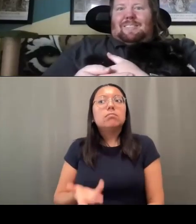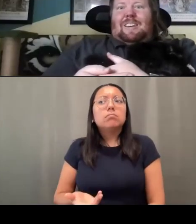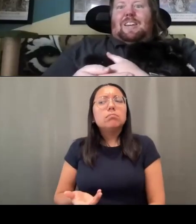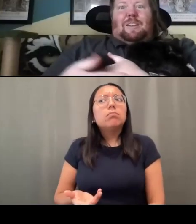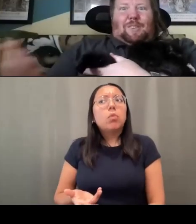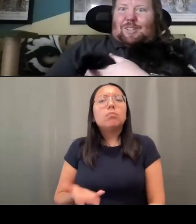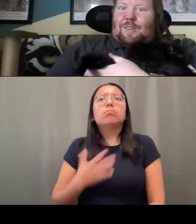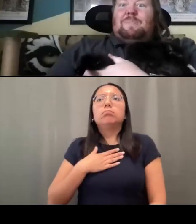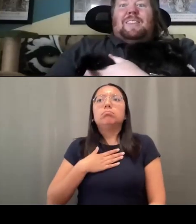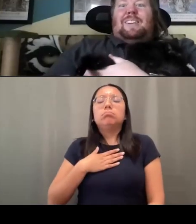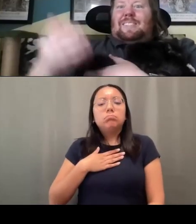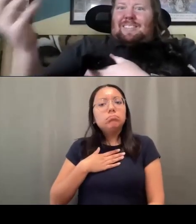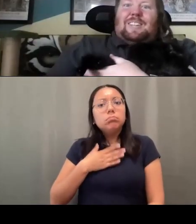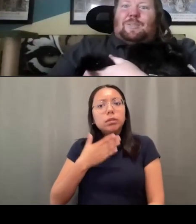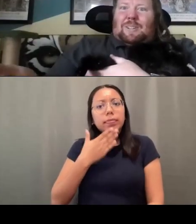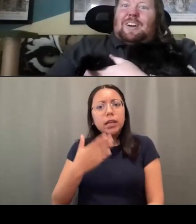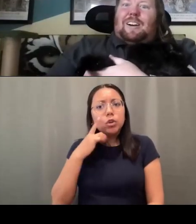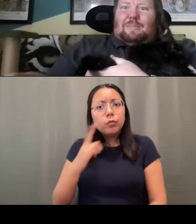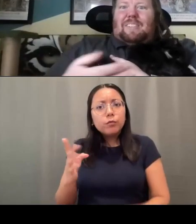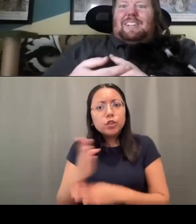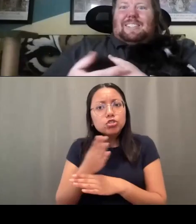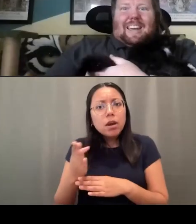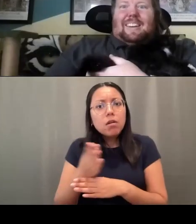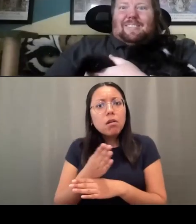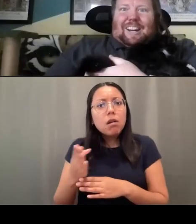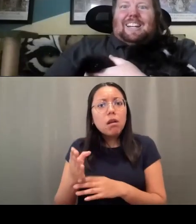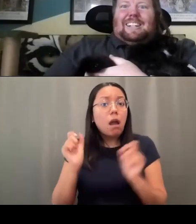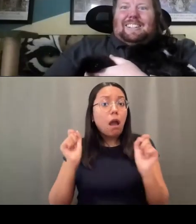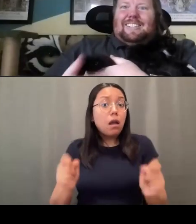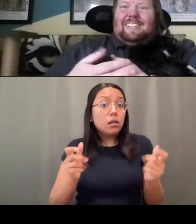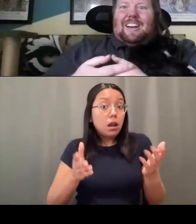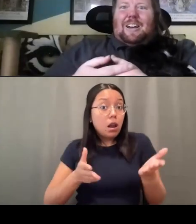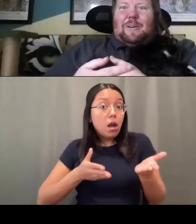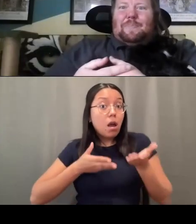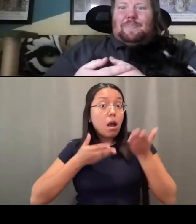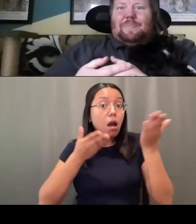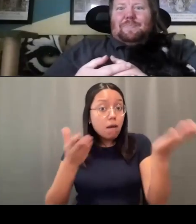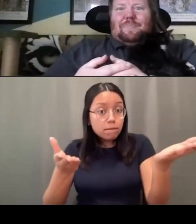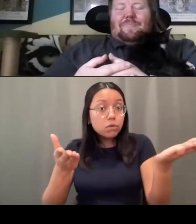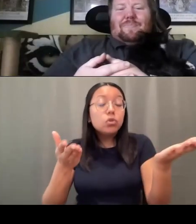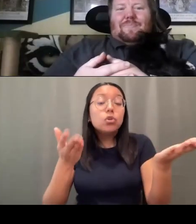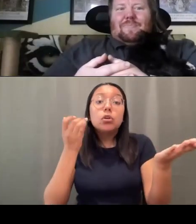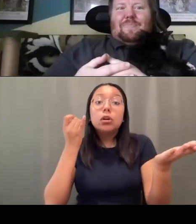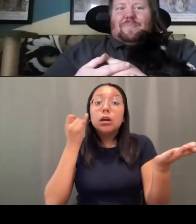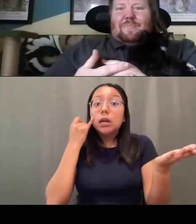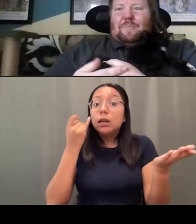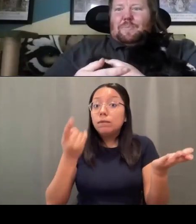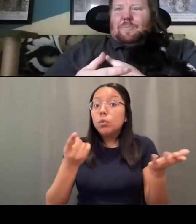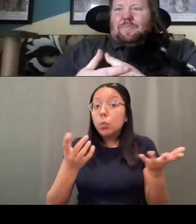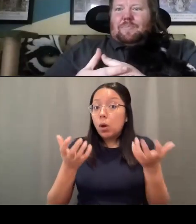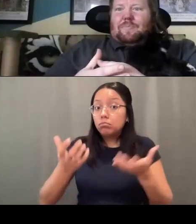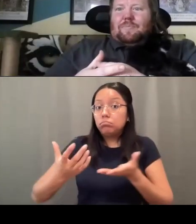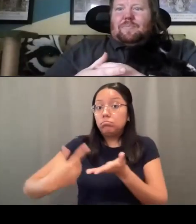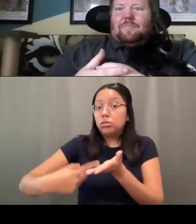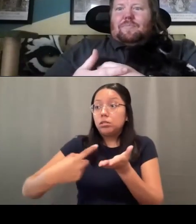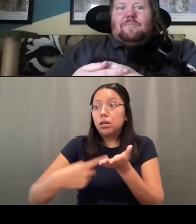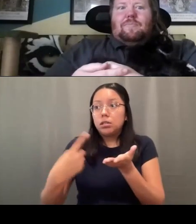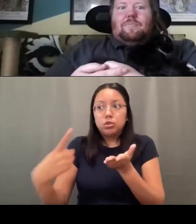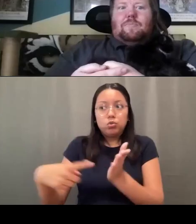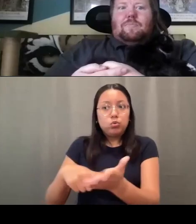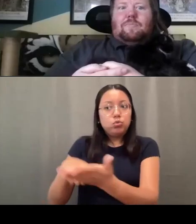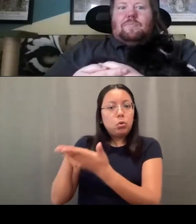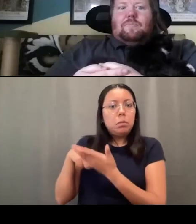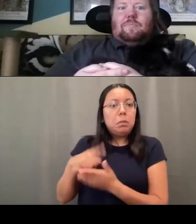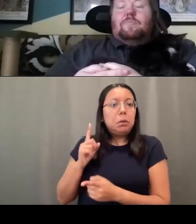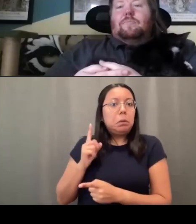up. If you're showing me that, it sounds like you want to talk about it. Is that right? Um, Yeah, that's what I was gonna ask you too. Is like, does it? Do you